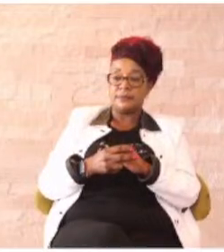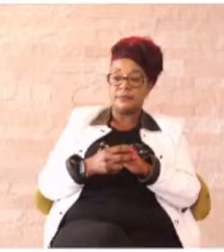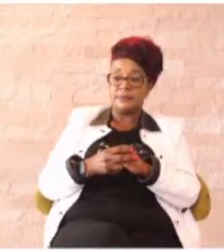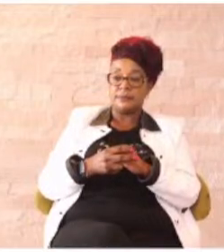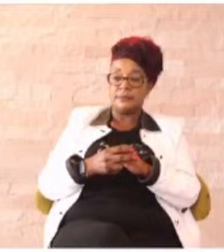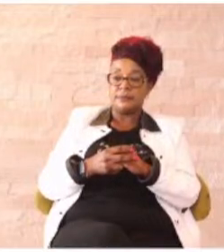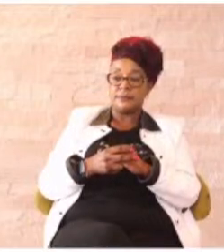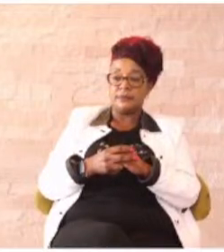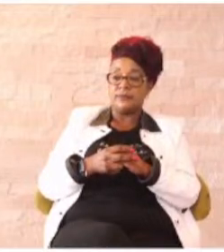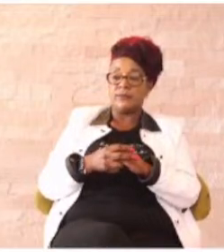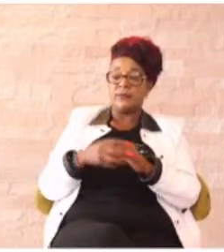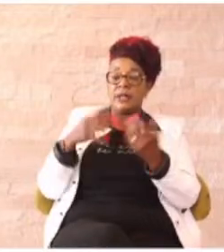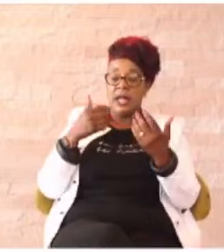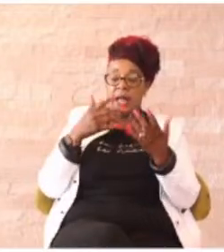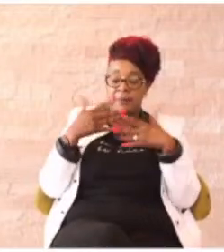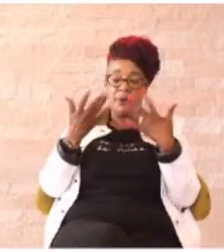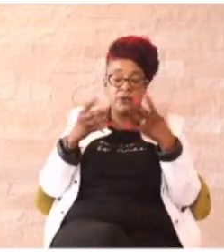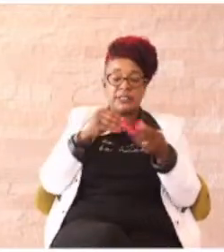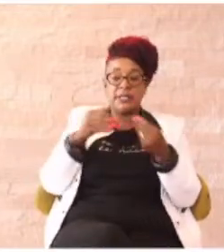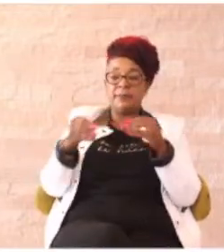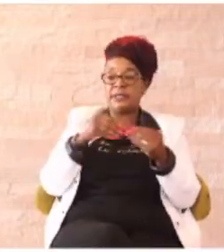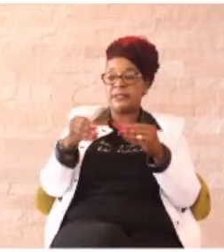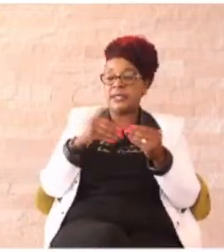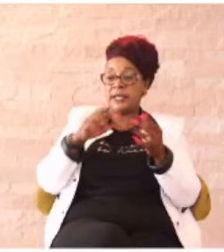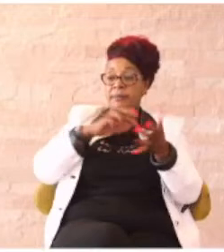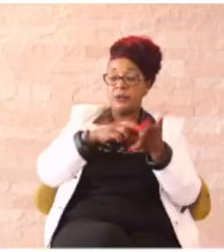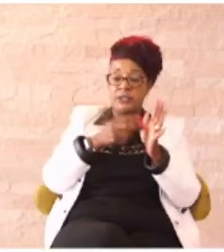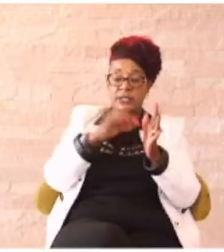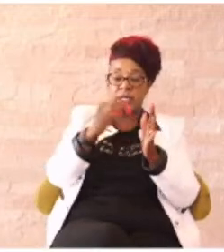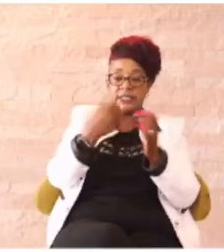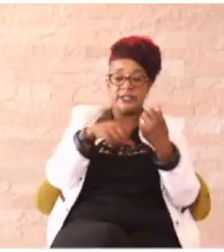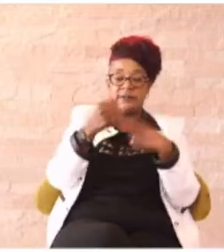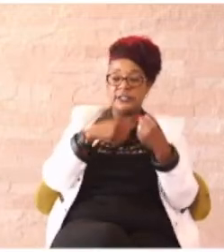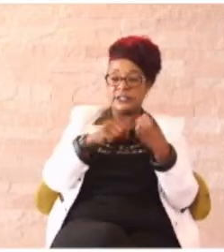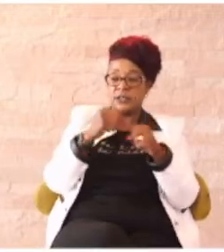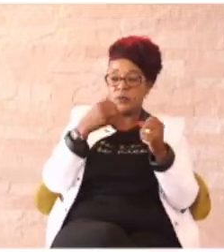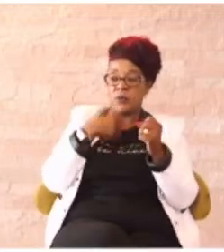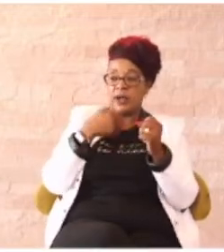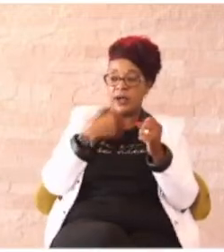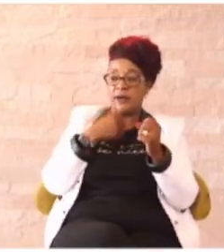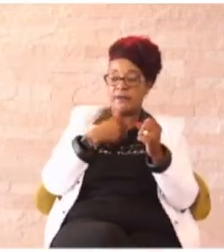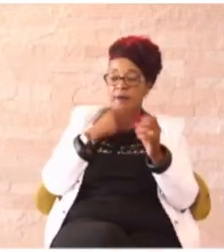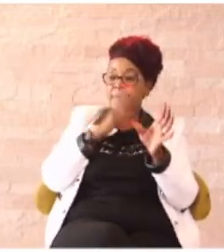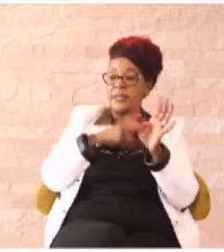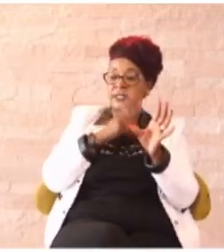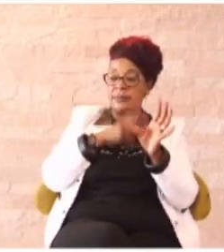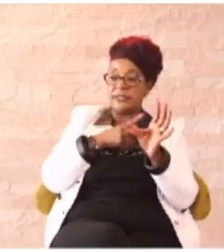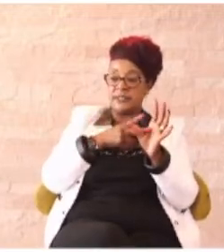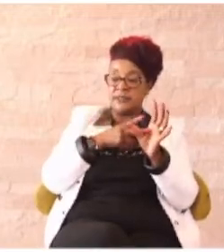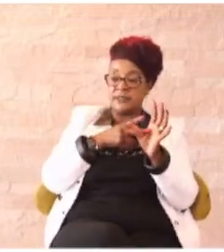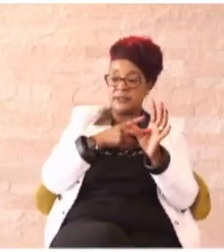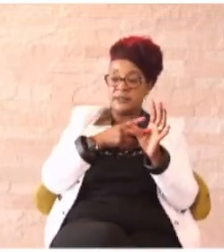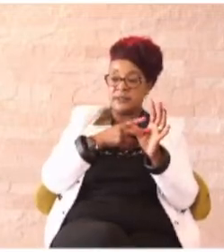Regarding the disability inclusion in the project activity accomplishment, we have participated